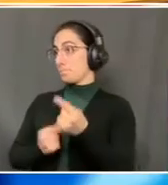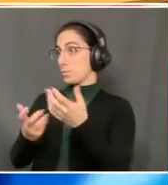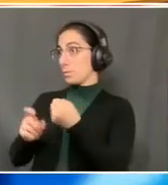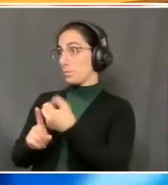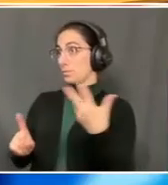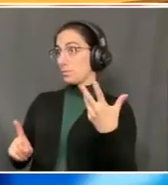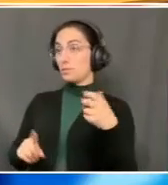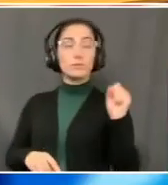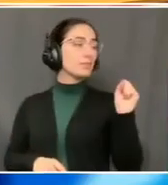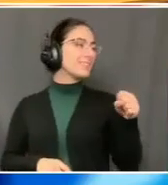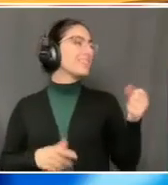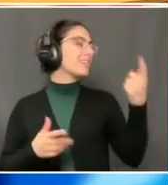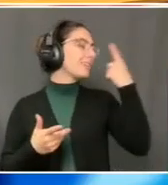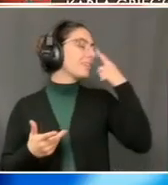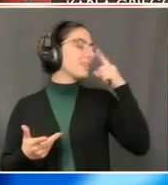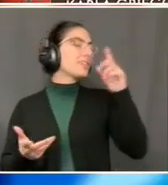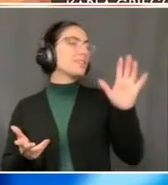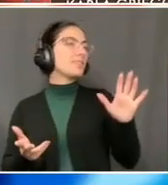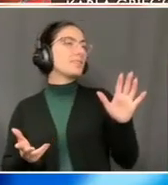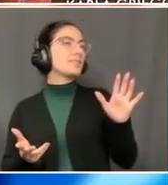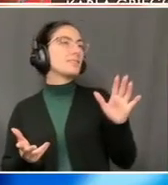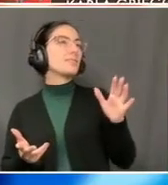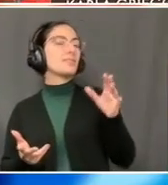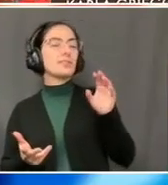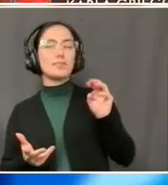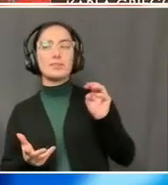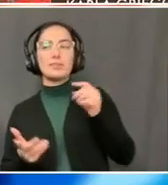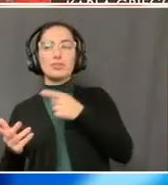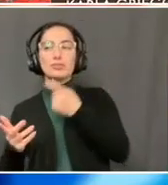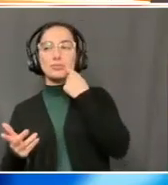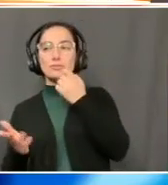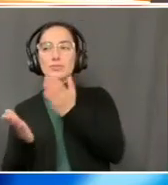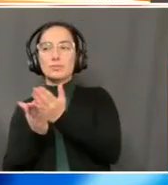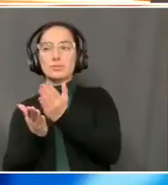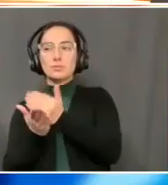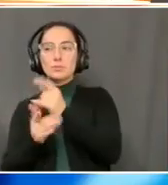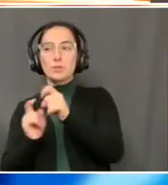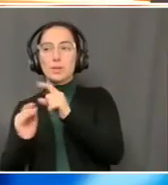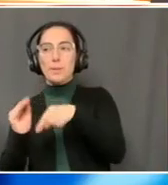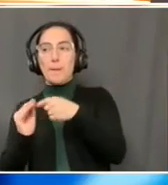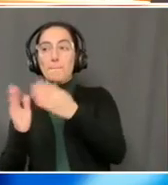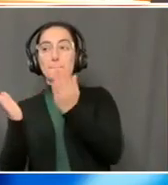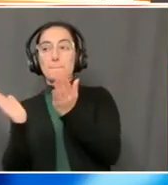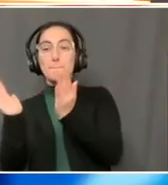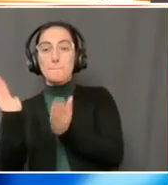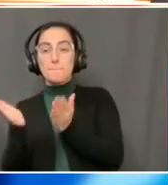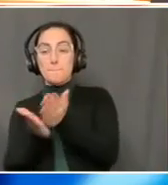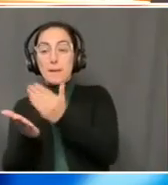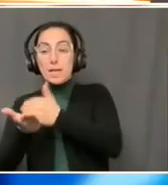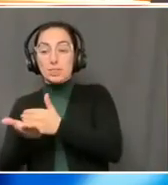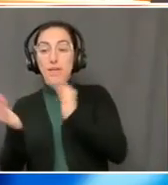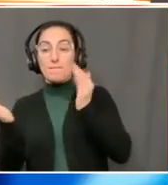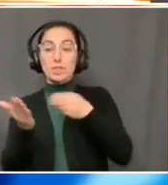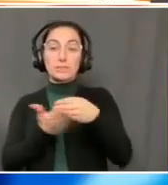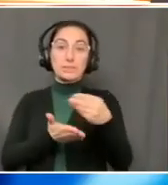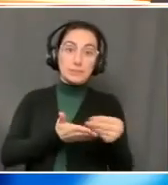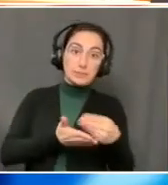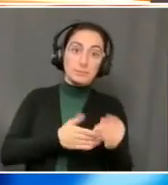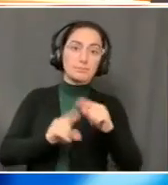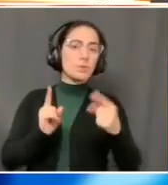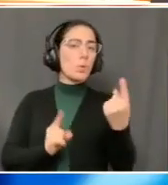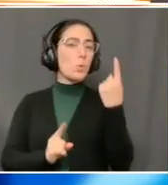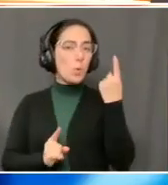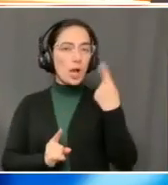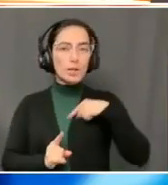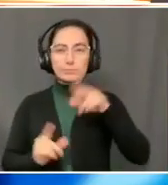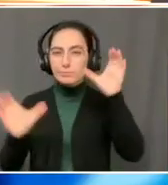bit about how that works? Yeah, because I mean, Ms. Griego asked a question about budgeted versus expenditures, which was one of mine. I think that's really important, but we hear about this a